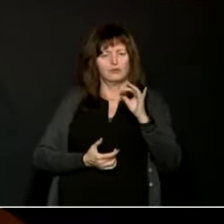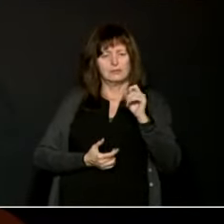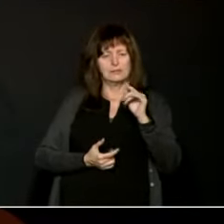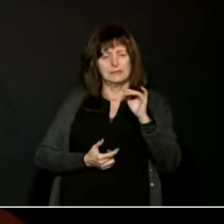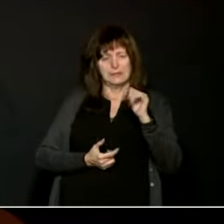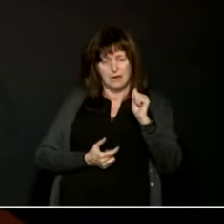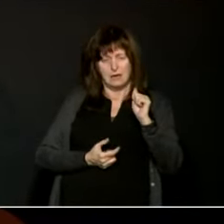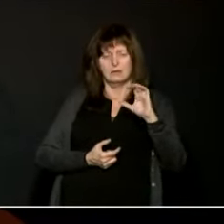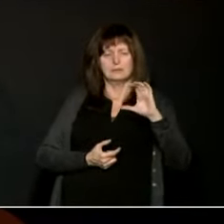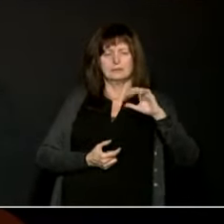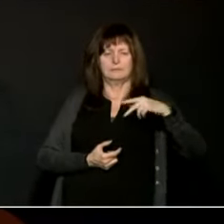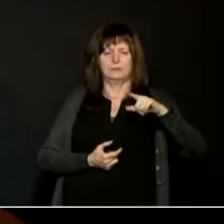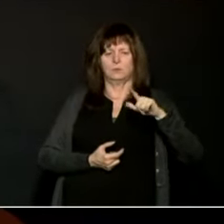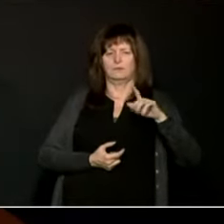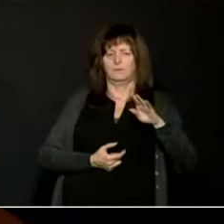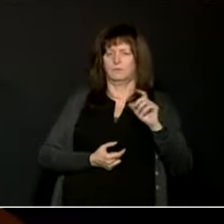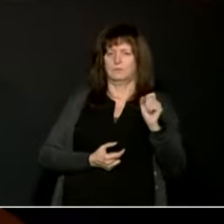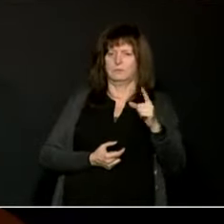ahead.